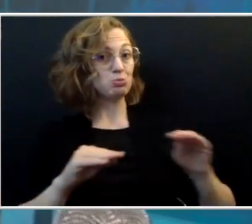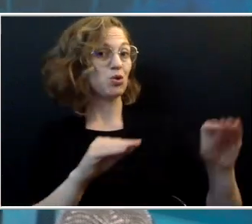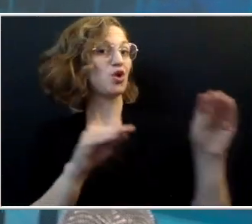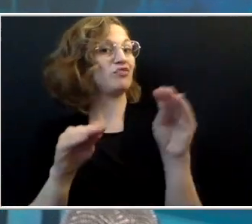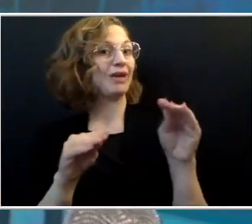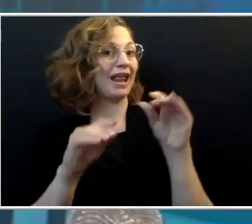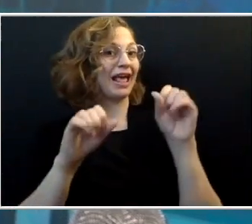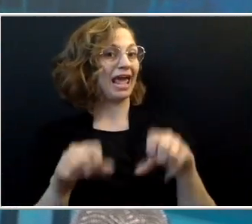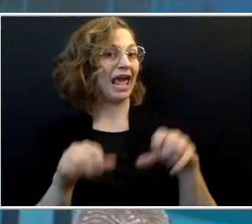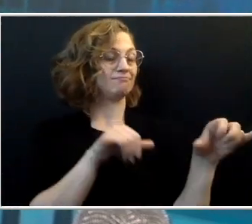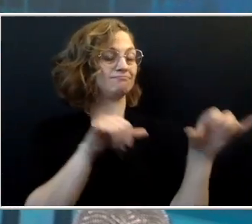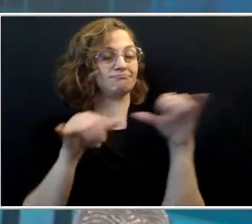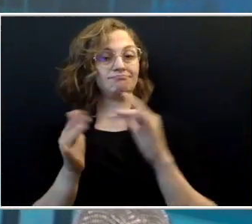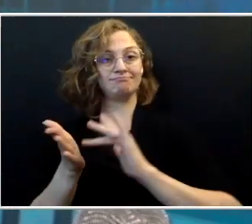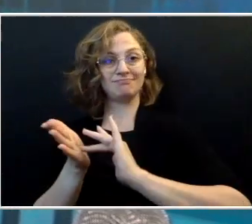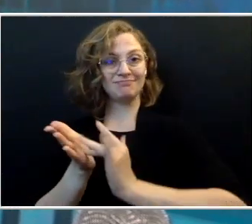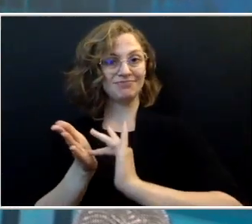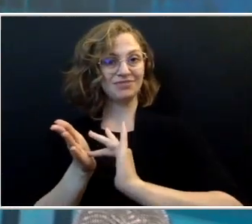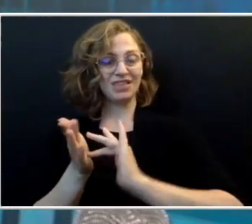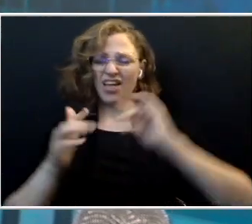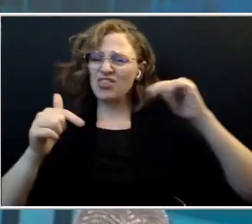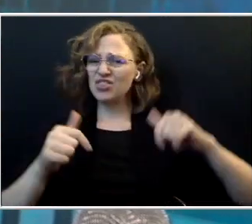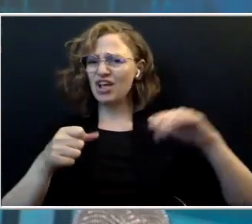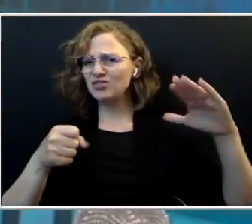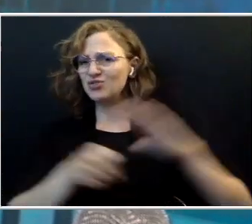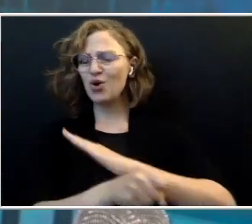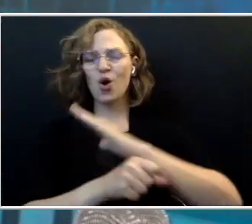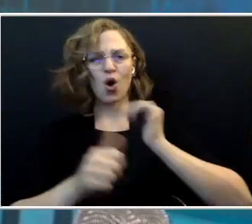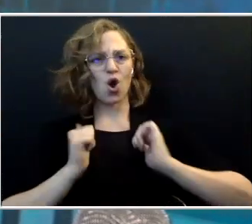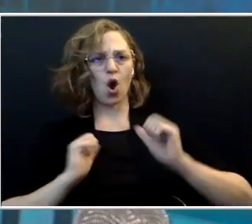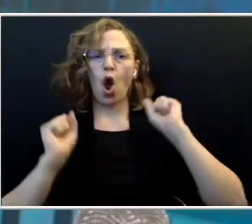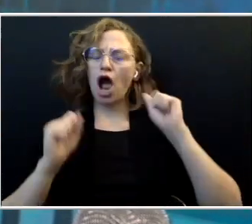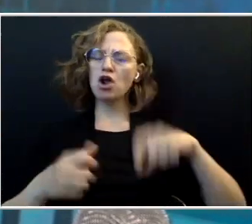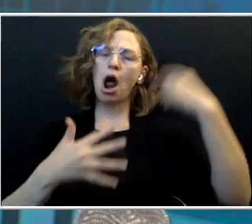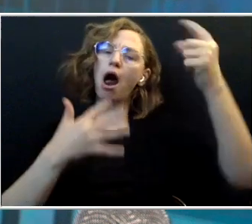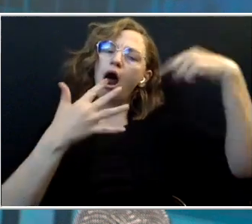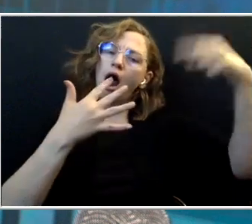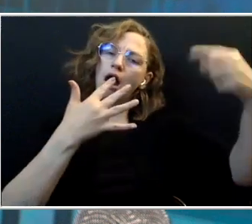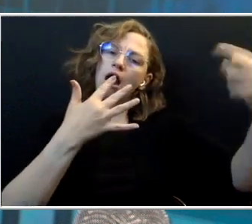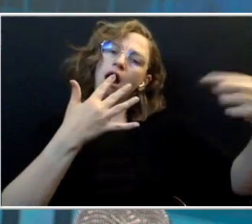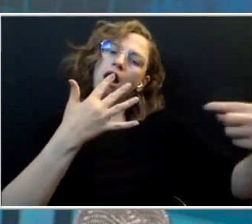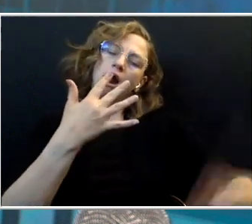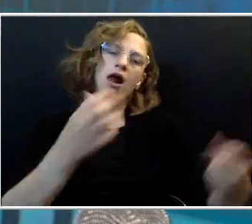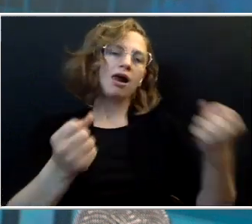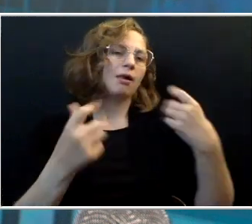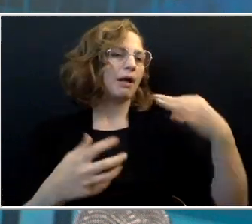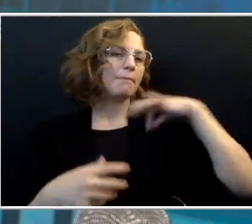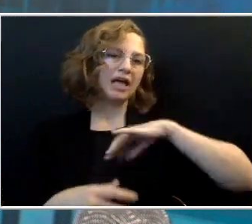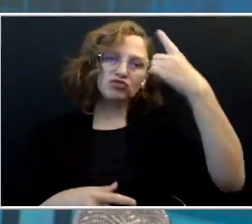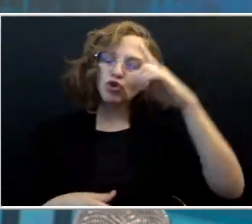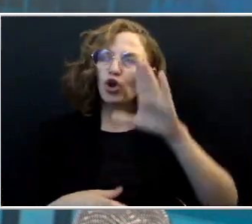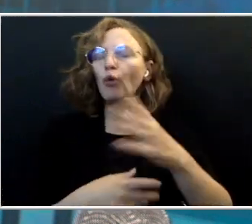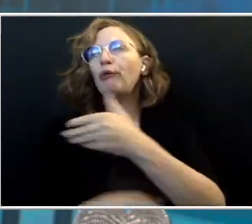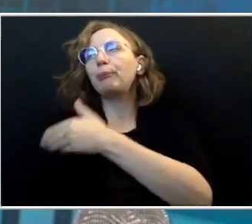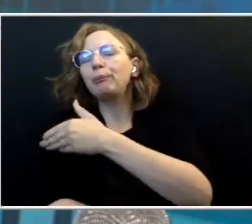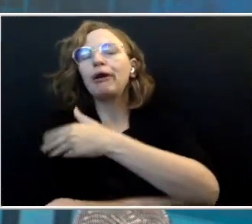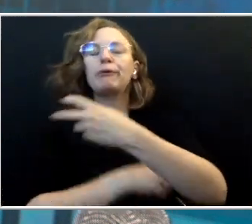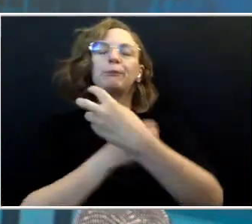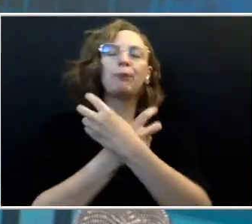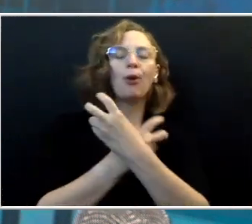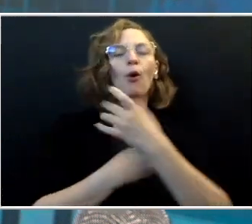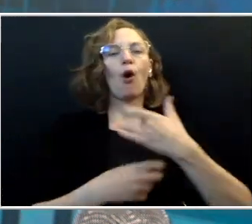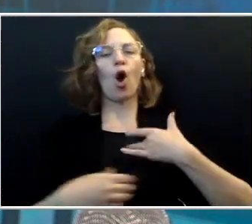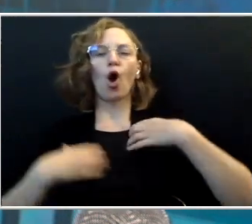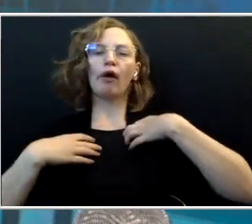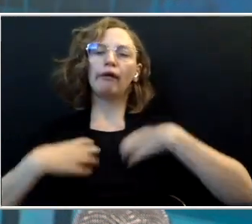simply listing the known benefits to your muscles, your bones, your lungs, your heart, your energy, your level of energy, your mood, and so on and so